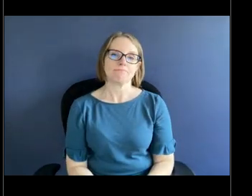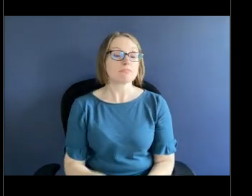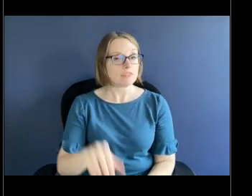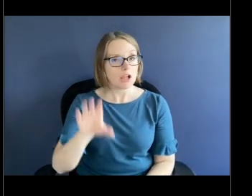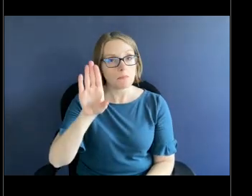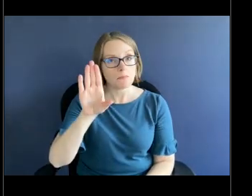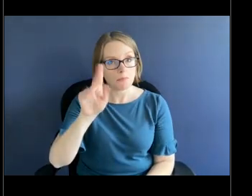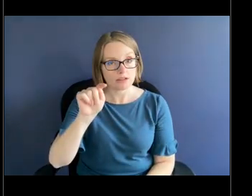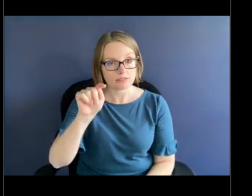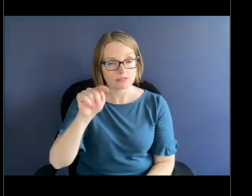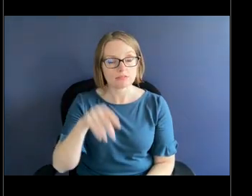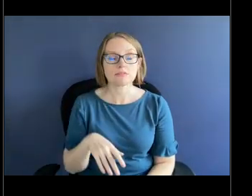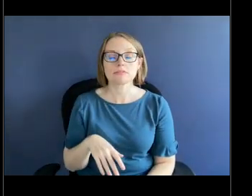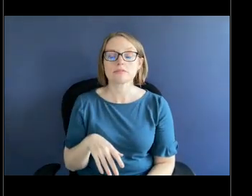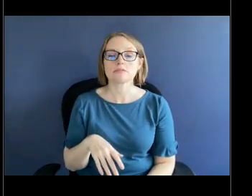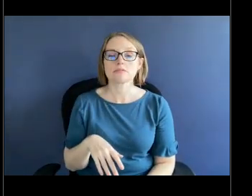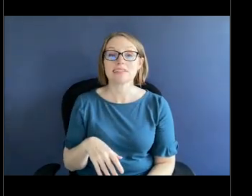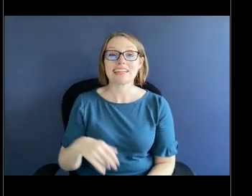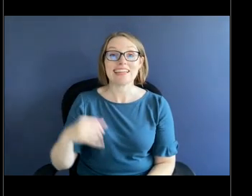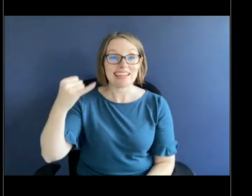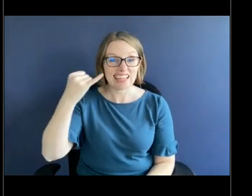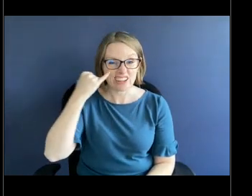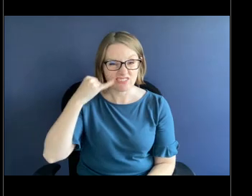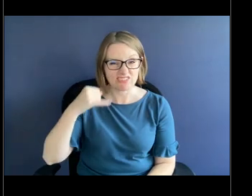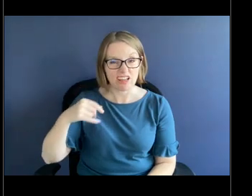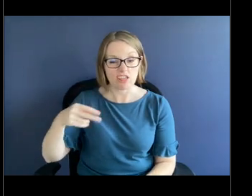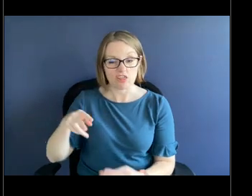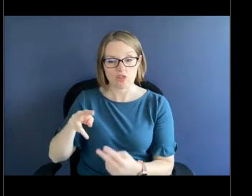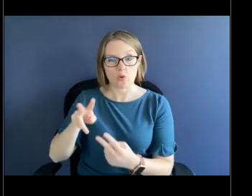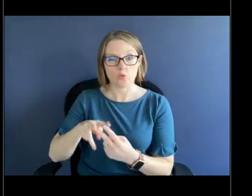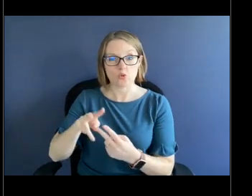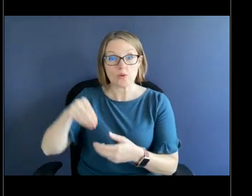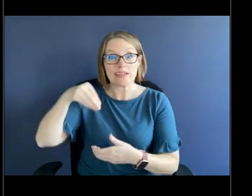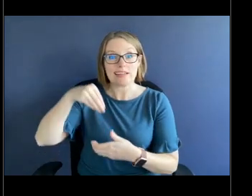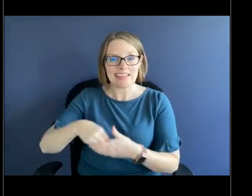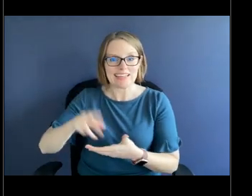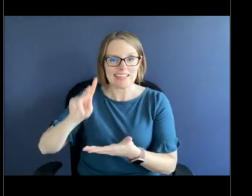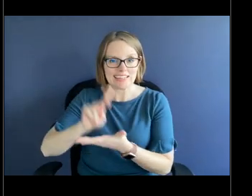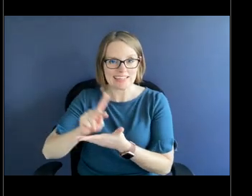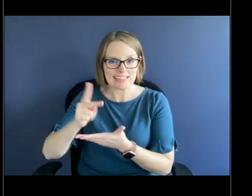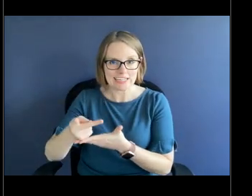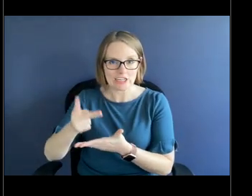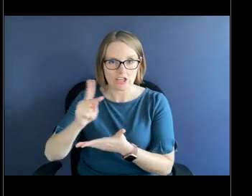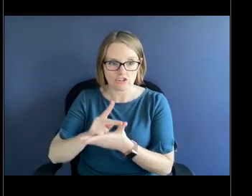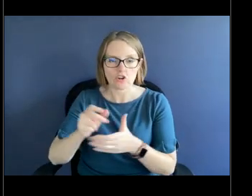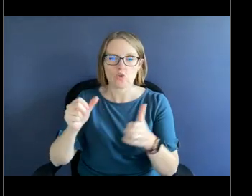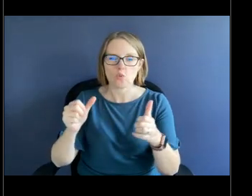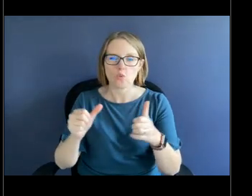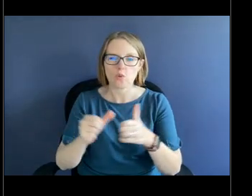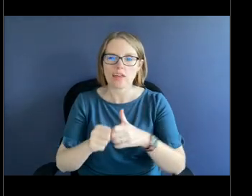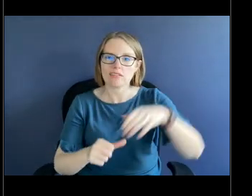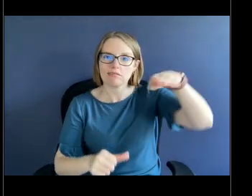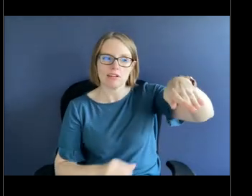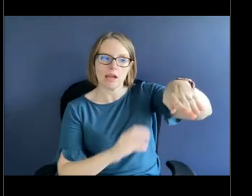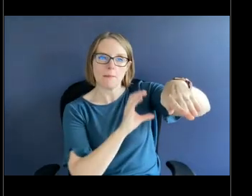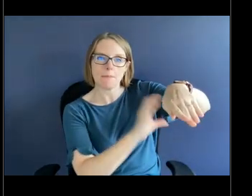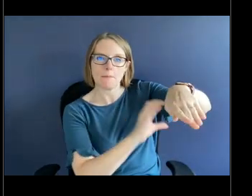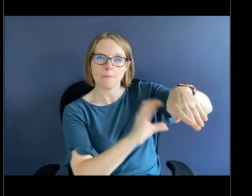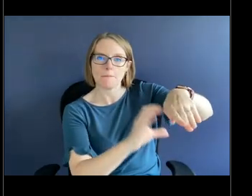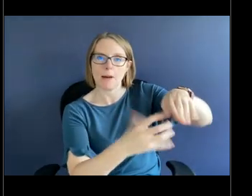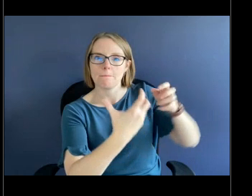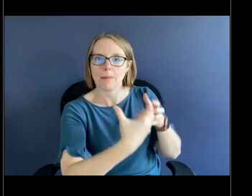However, when located in the kitchen along a row containing other appliances, it